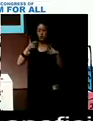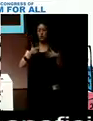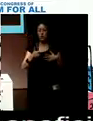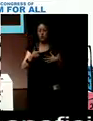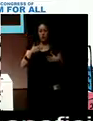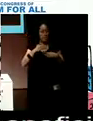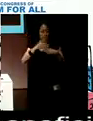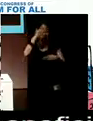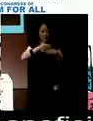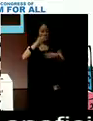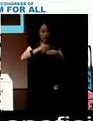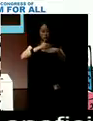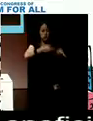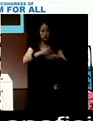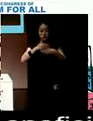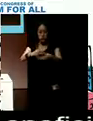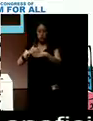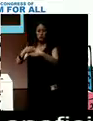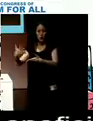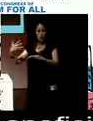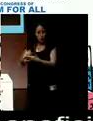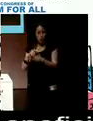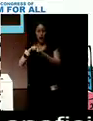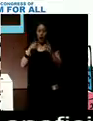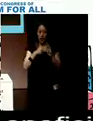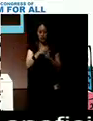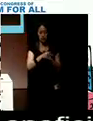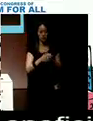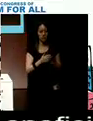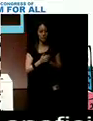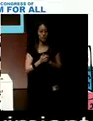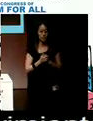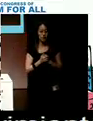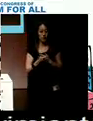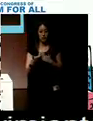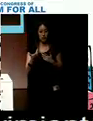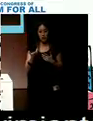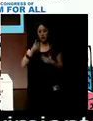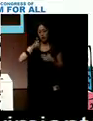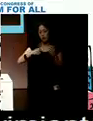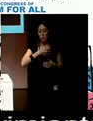keep anyone from benefiting them fully.